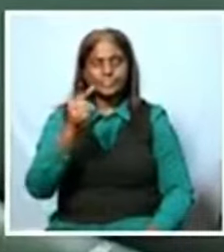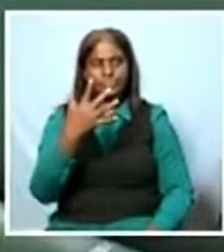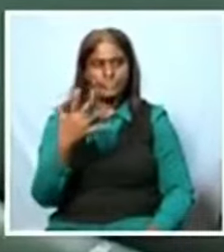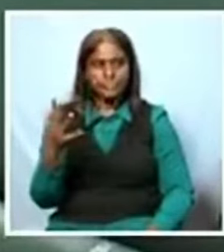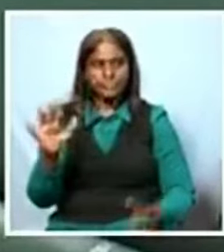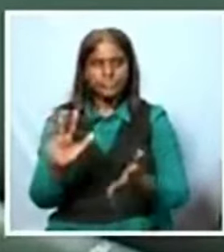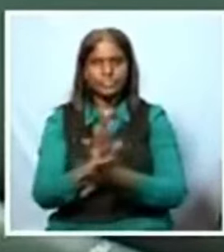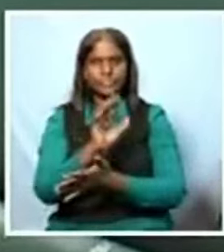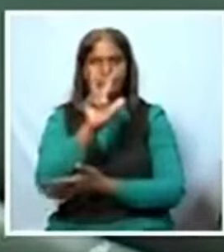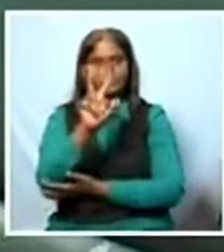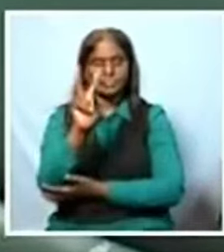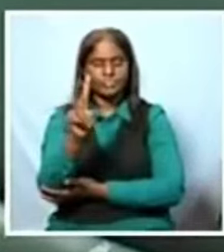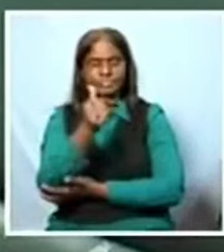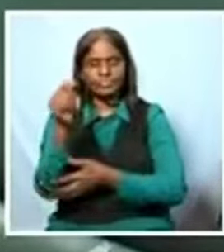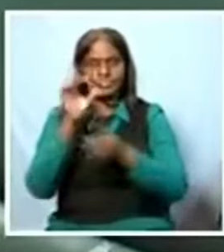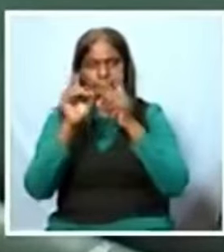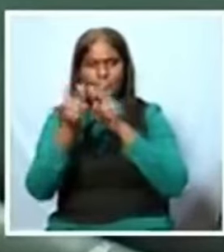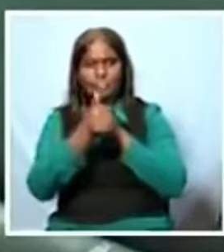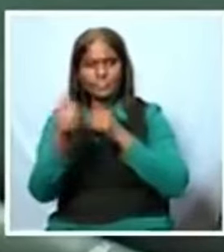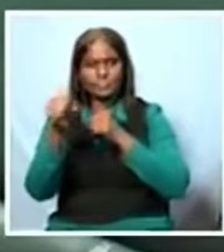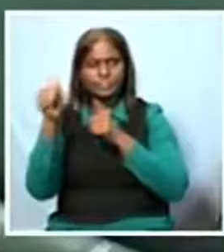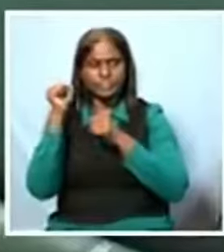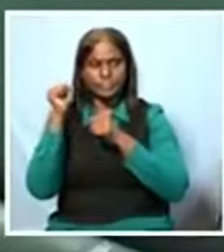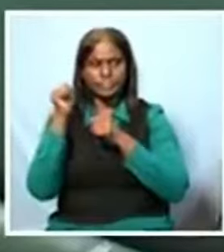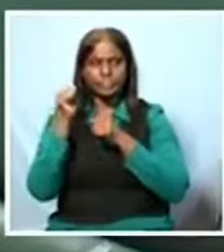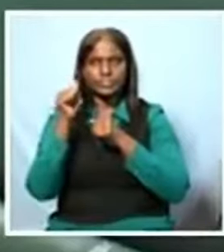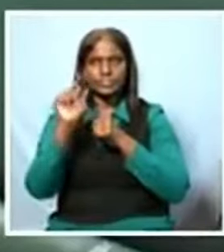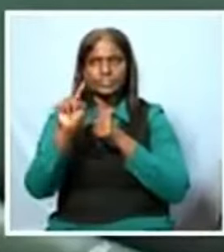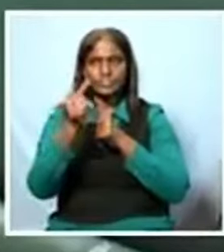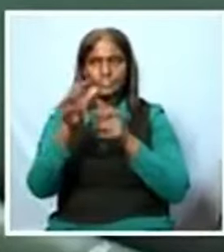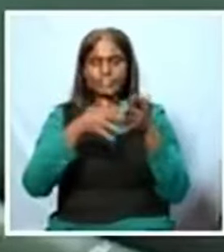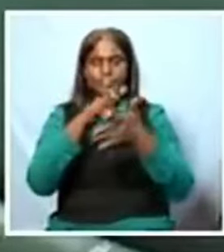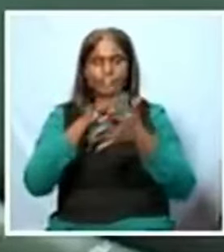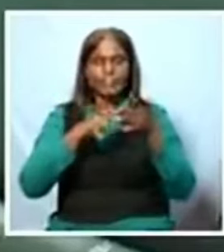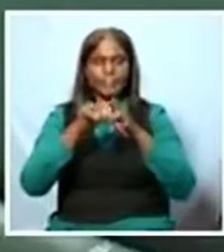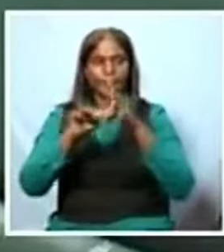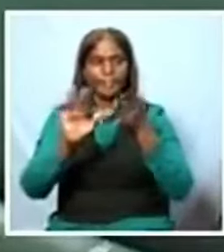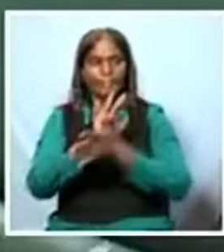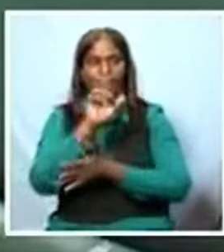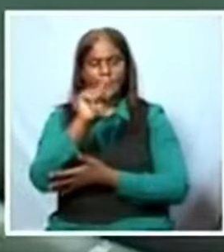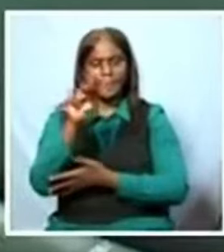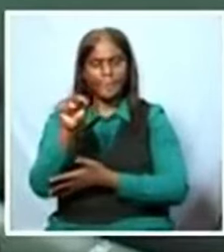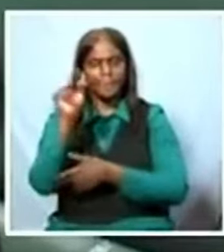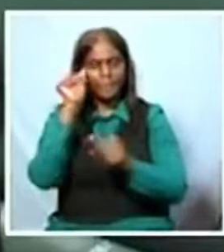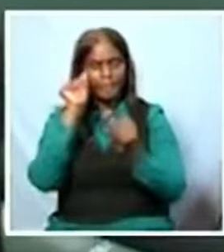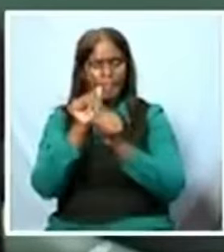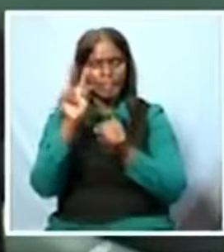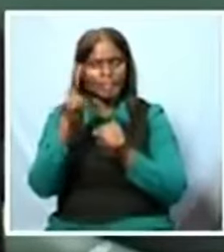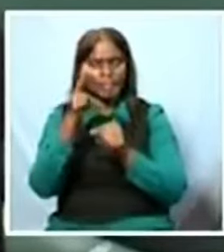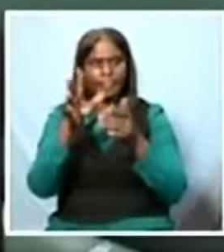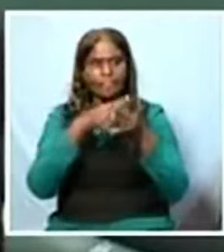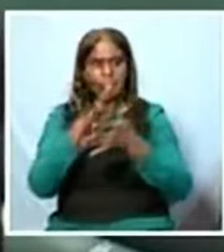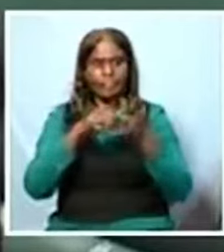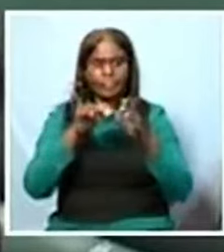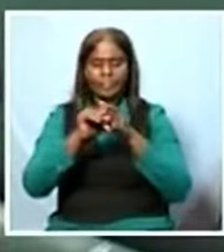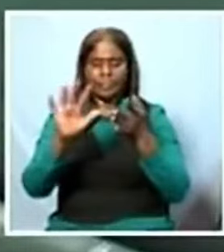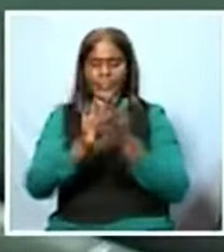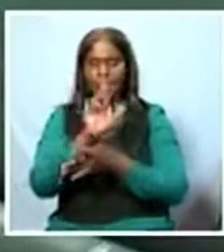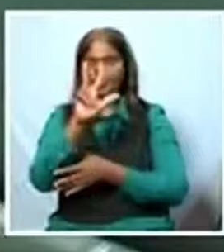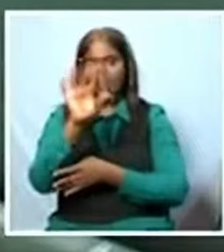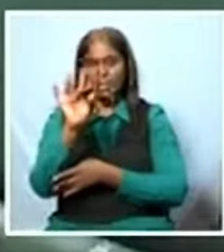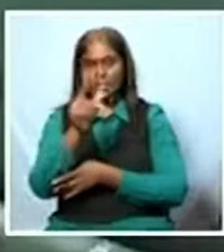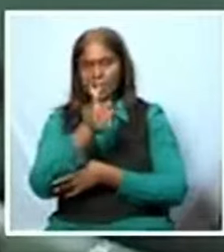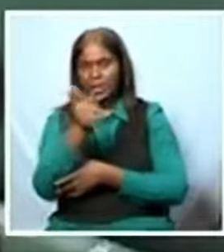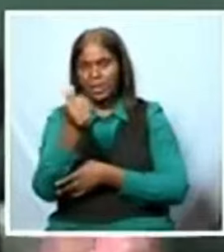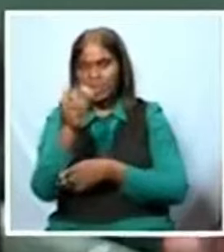page 32. Any debate, any objection? First schedule on page 32 is agreed to. Second schedule on page 37.